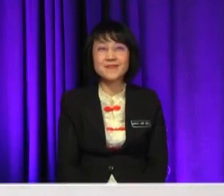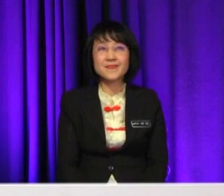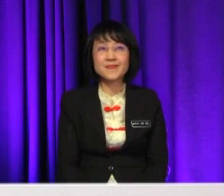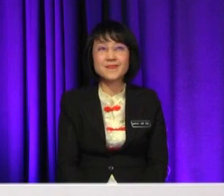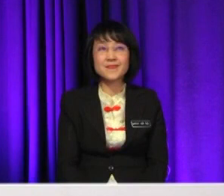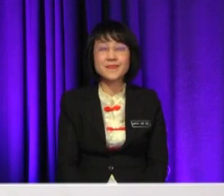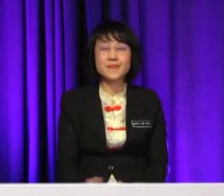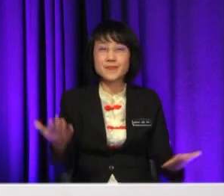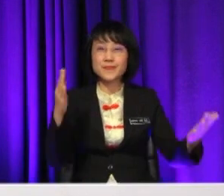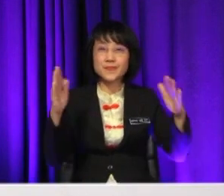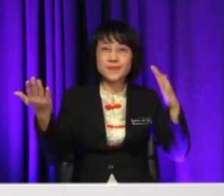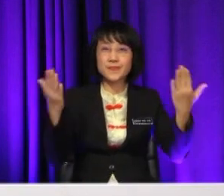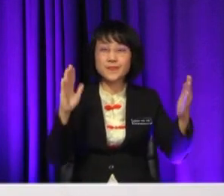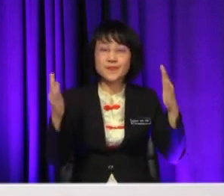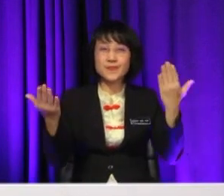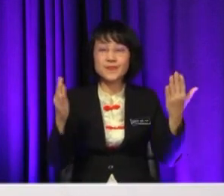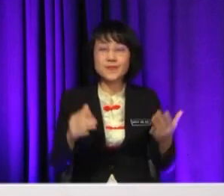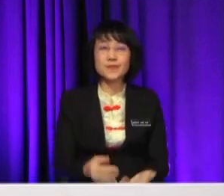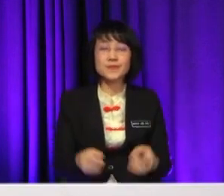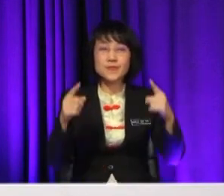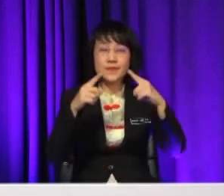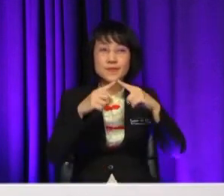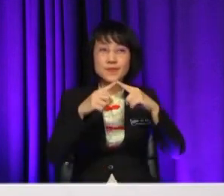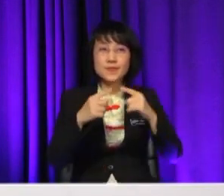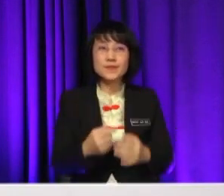Maybe comparison. Comparison to?